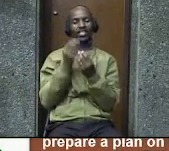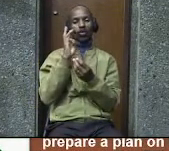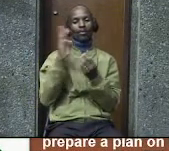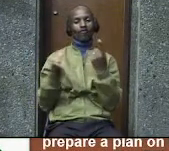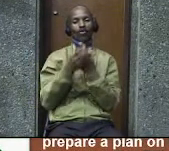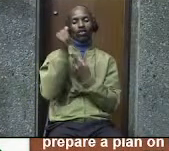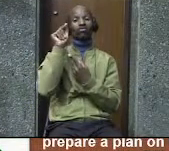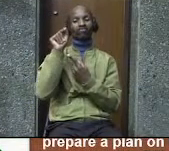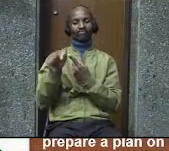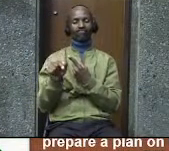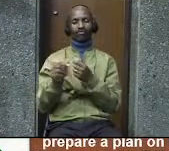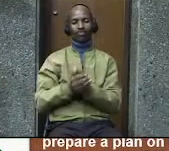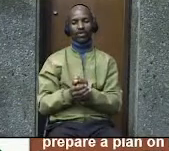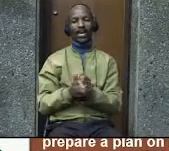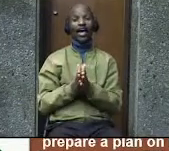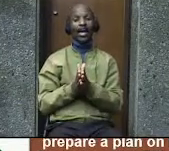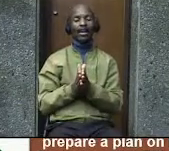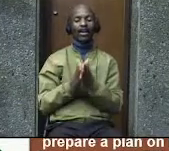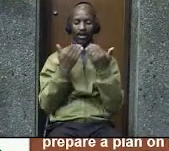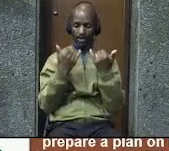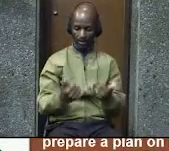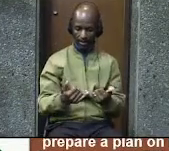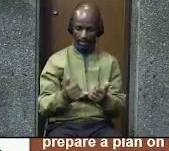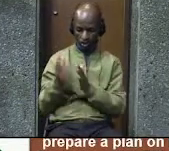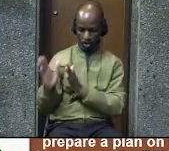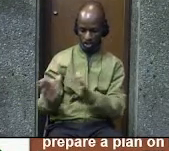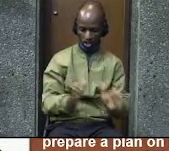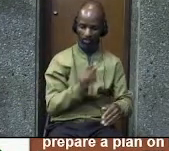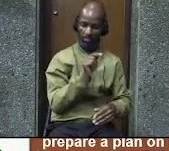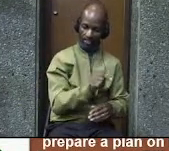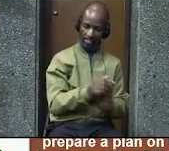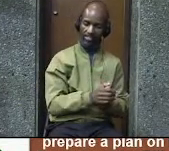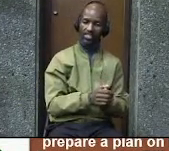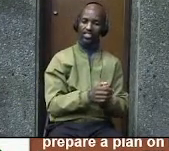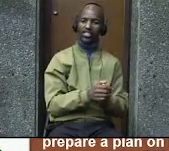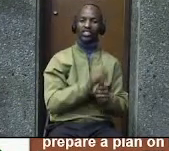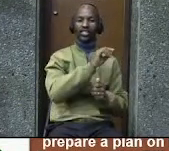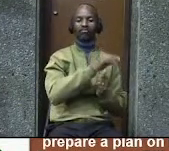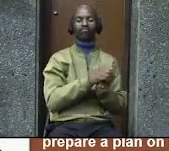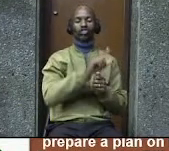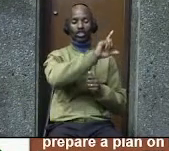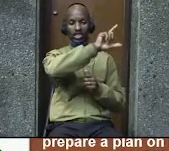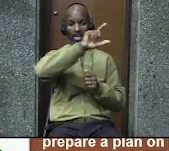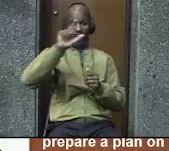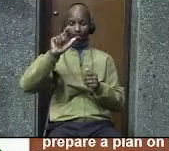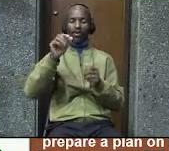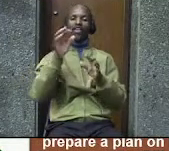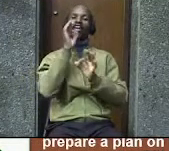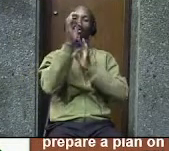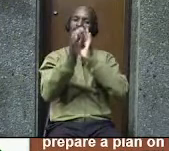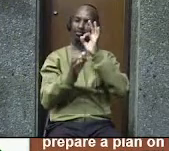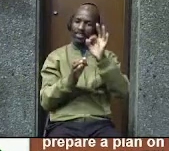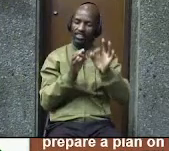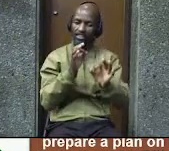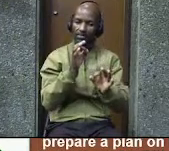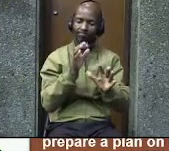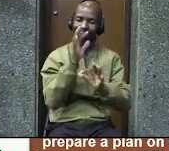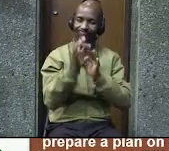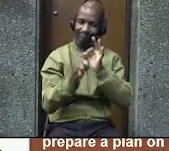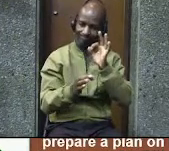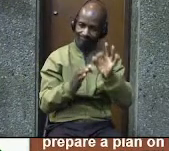find. And this section is just a flow diagram highlighting